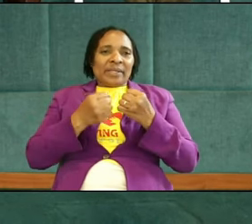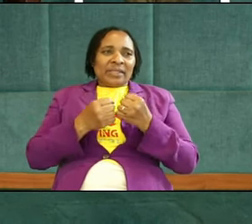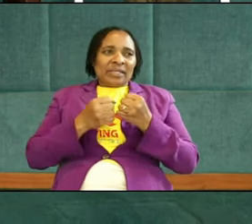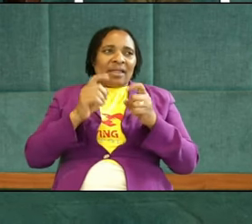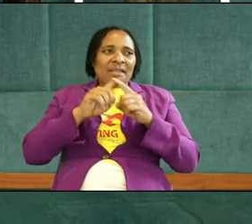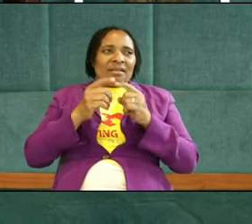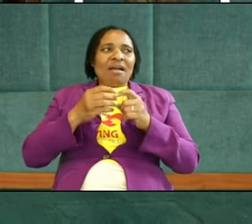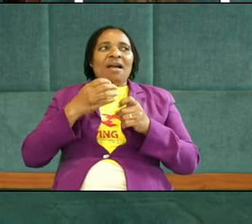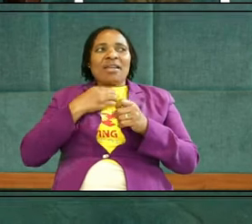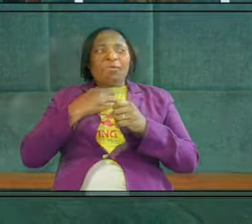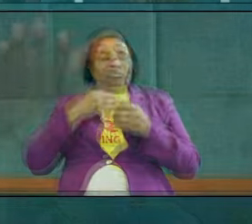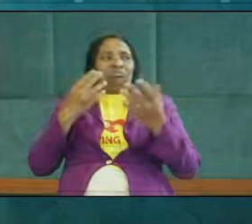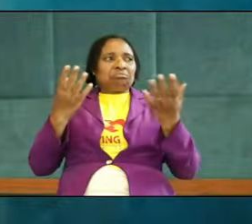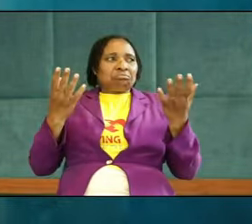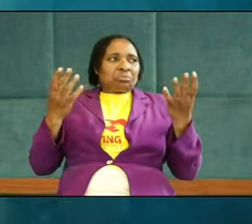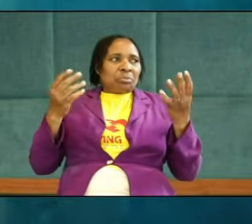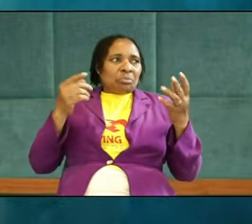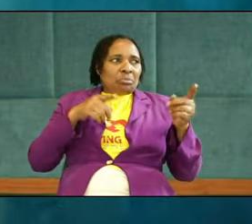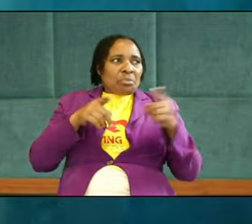Adam was like,